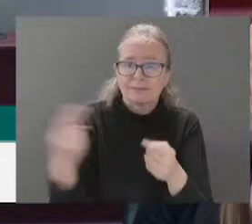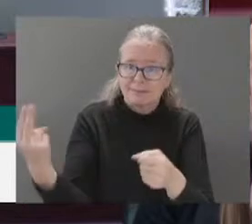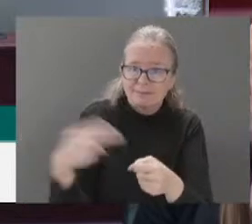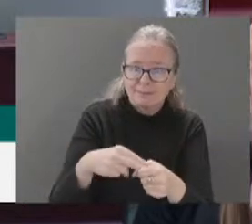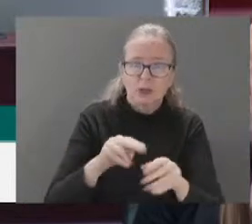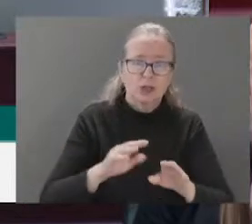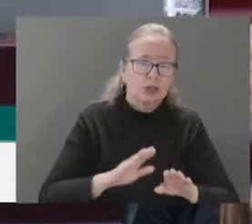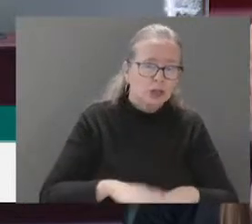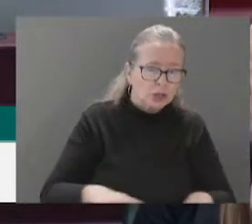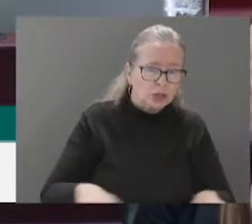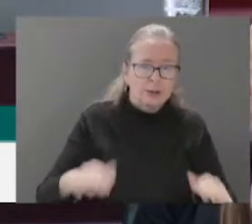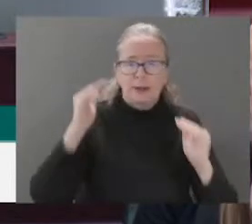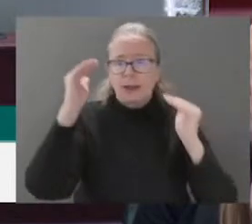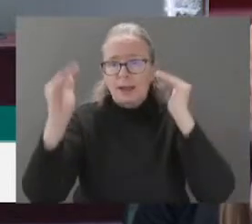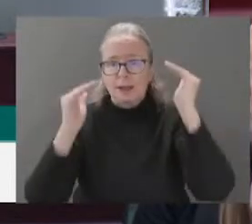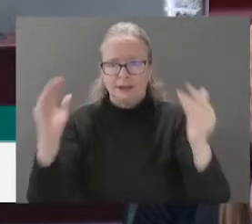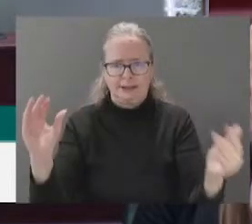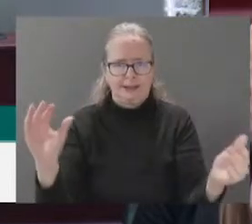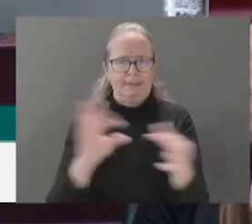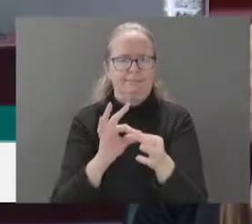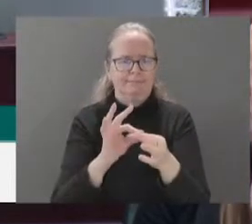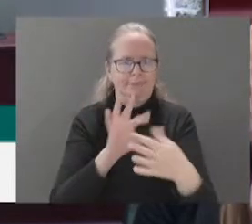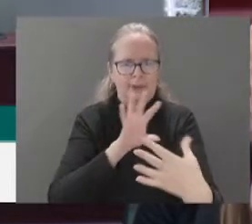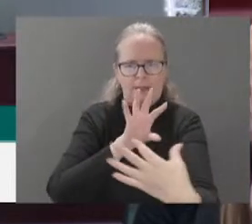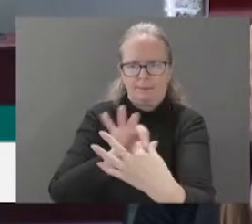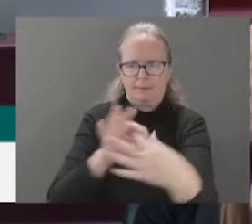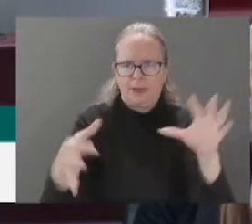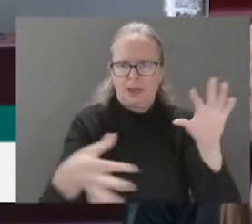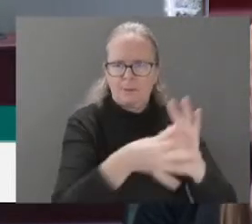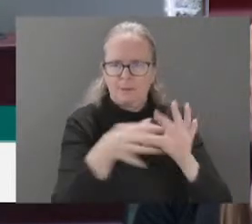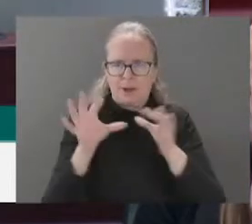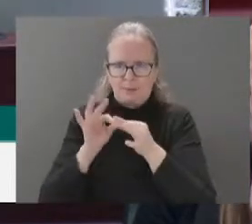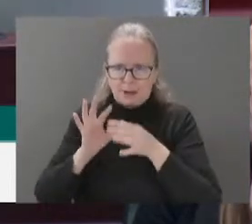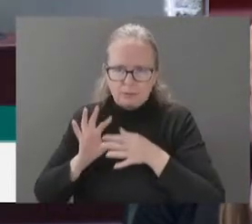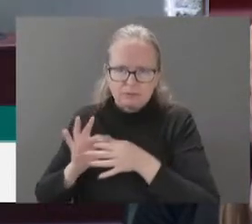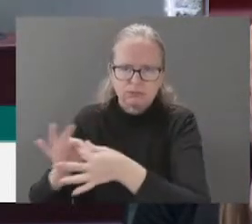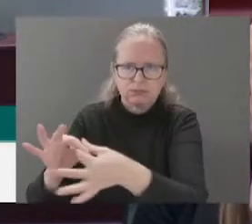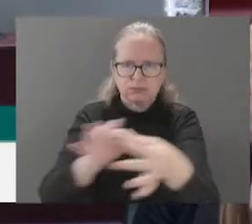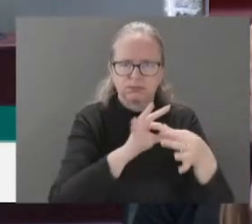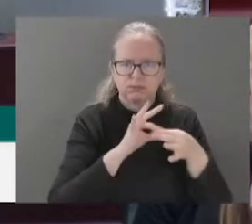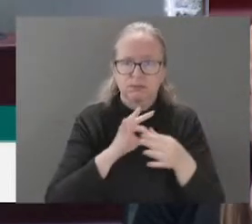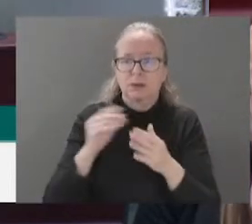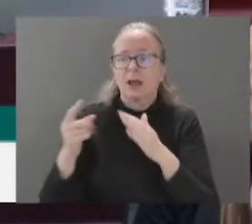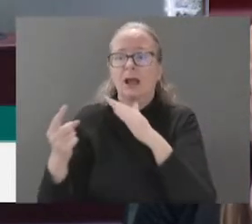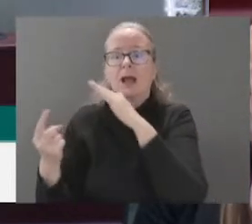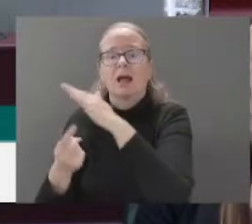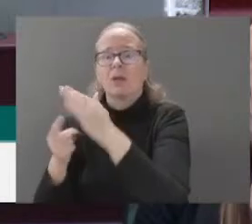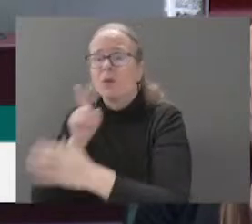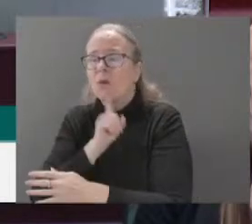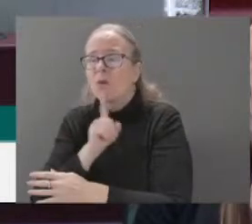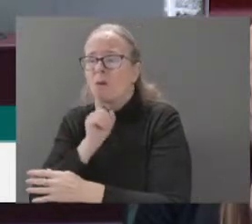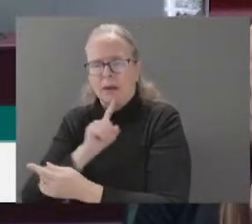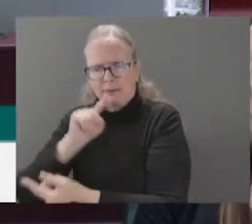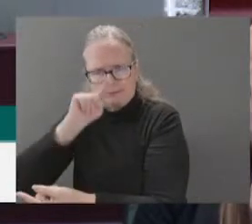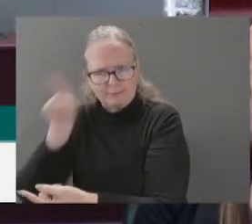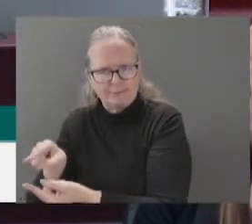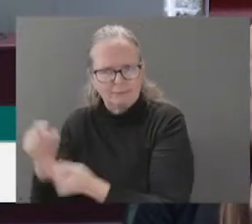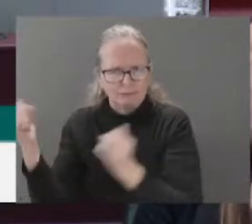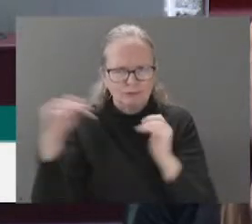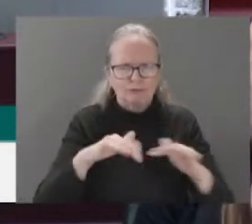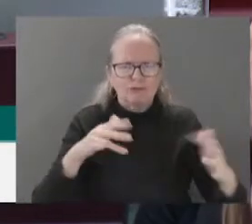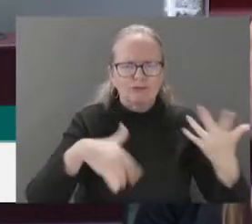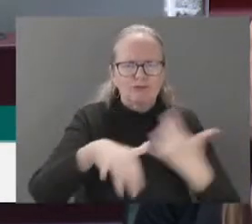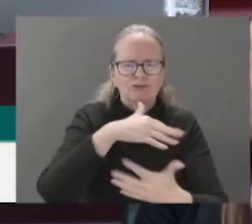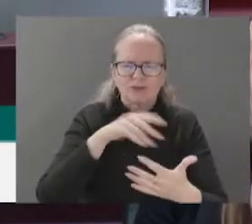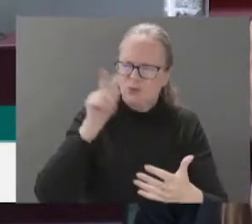peers reducing feelings of isolation and loneliness instead of cutting these valuable programs we should be